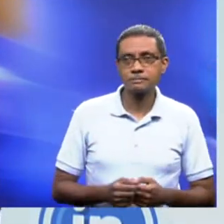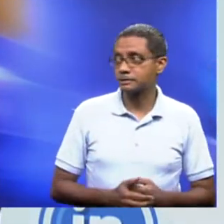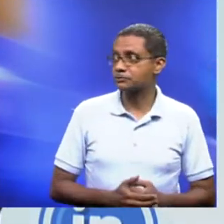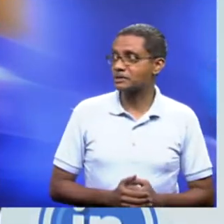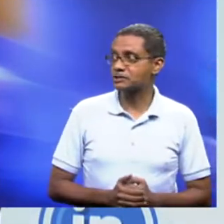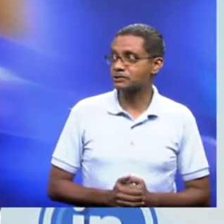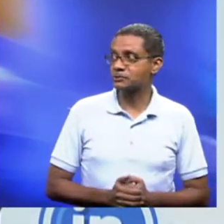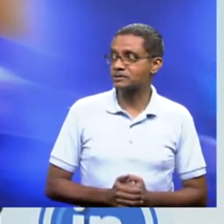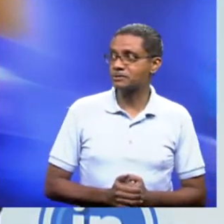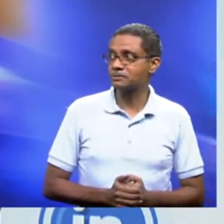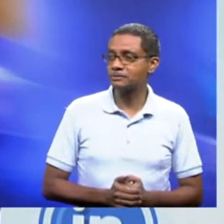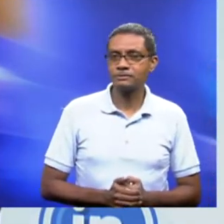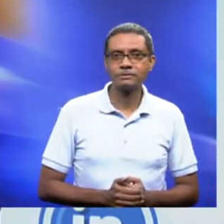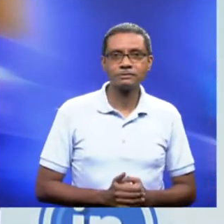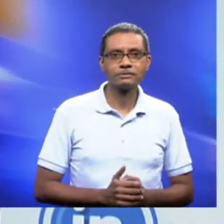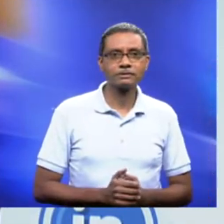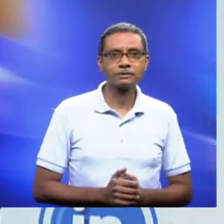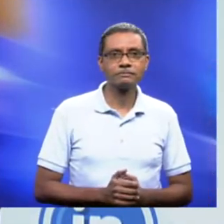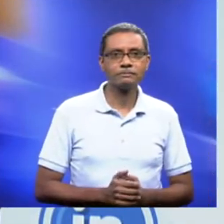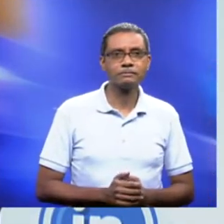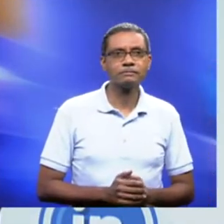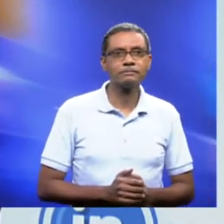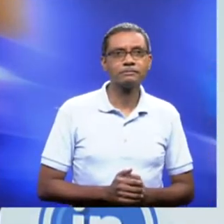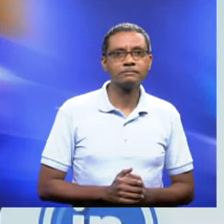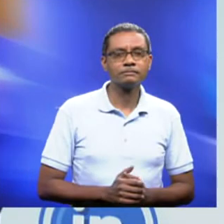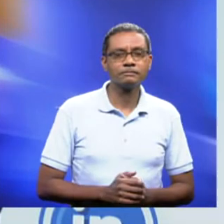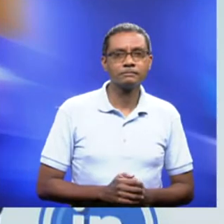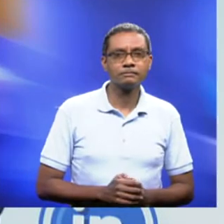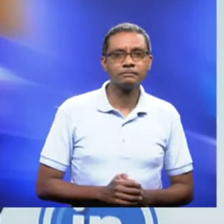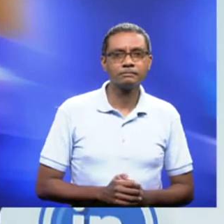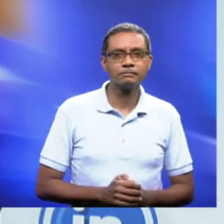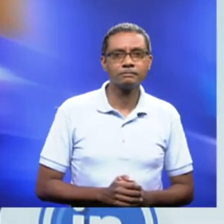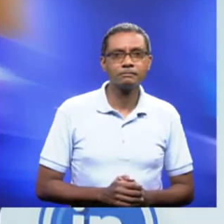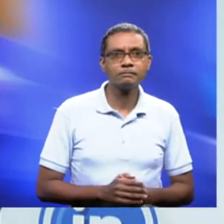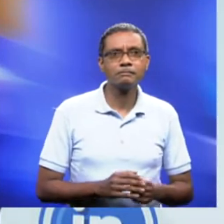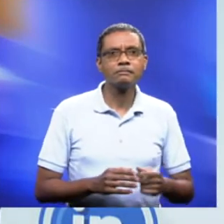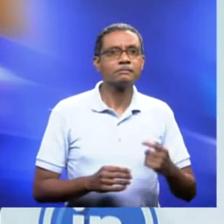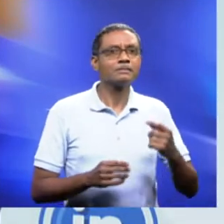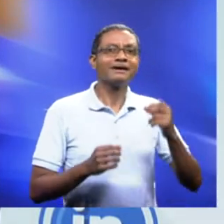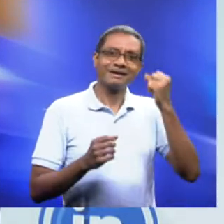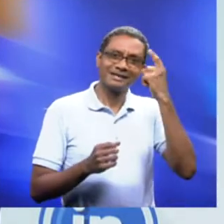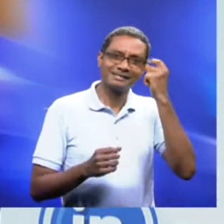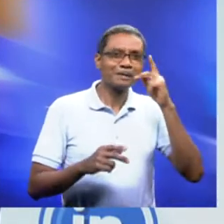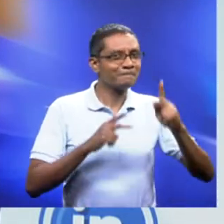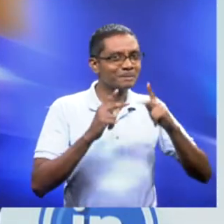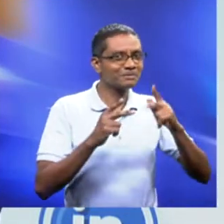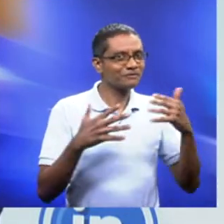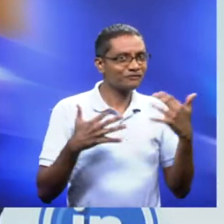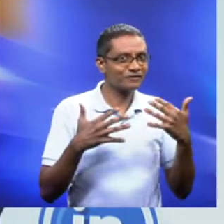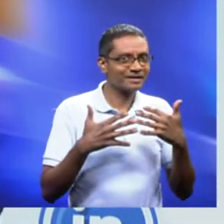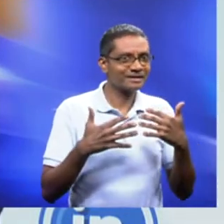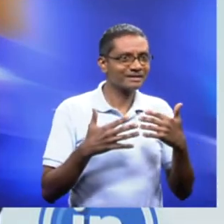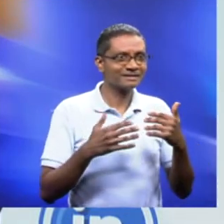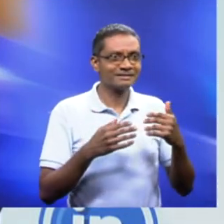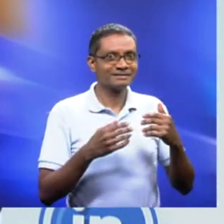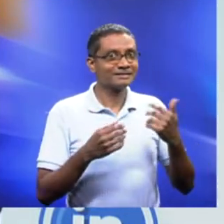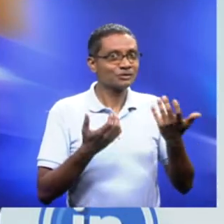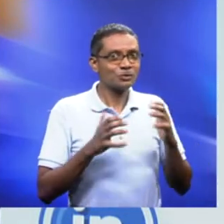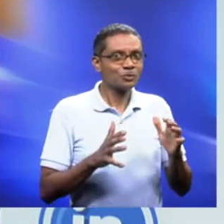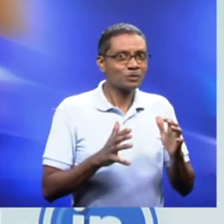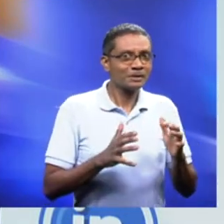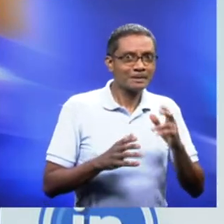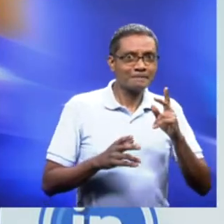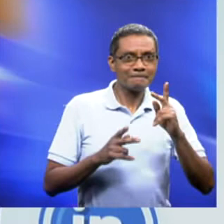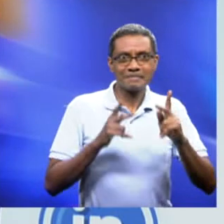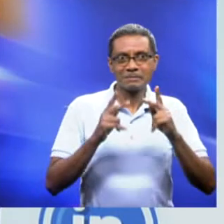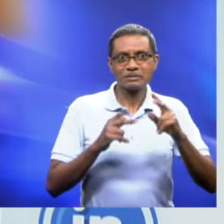businesses that don't want to report for failure. They don't want their image to be tarnished in such a way, especially if they're feeling as though